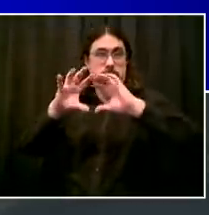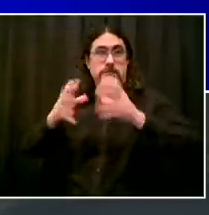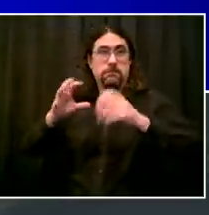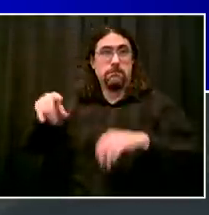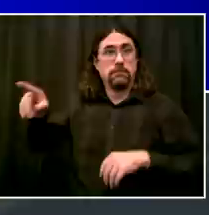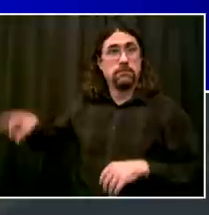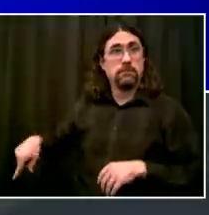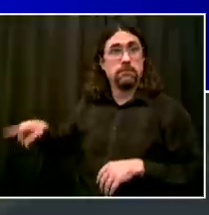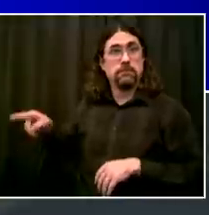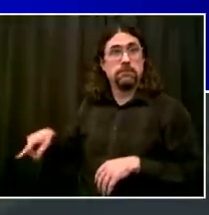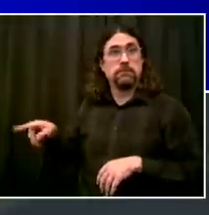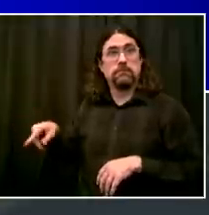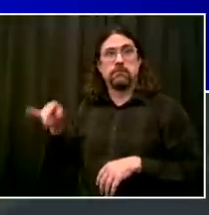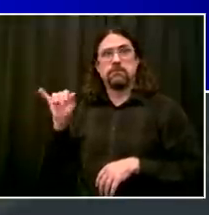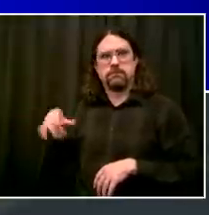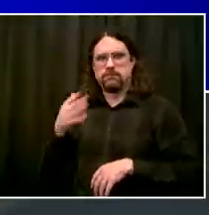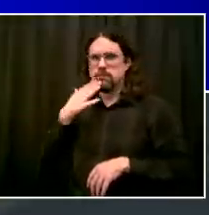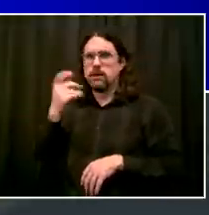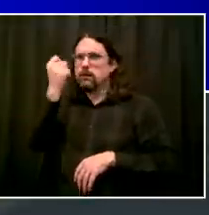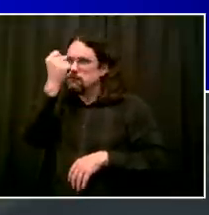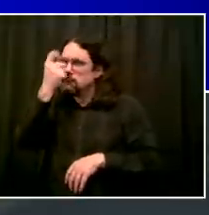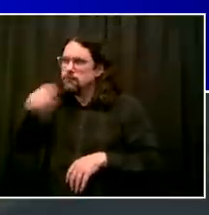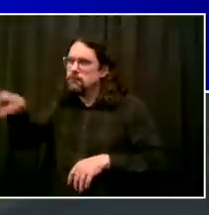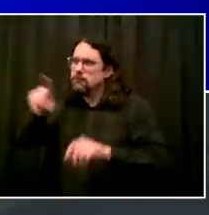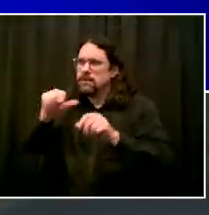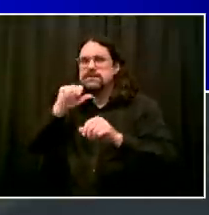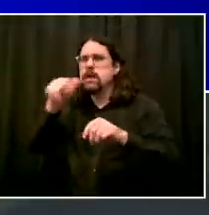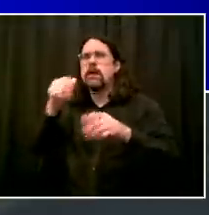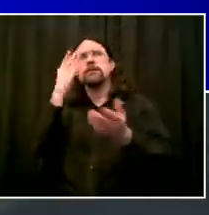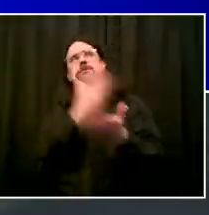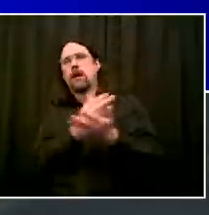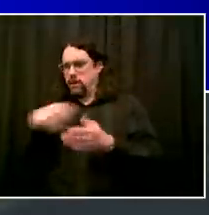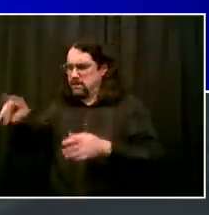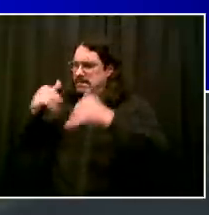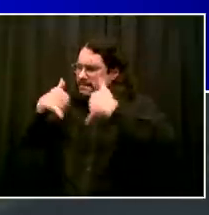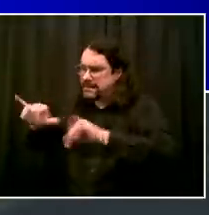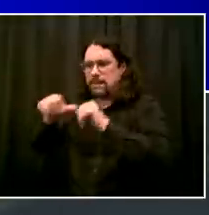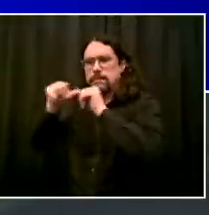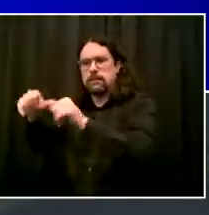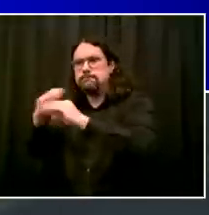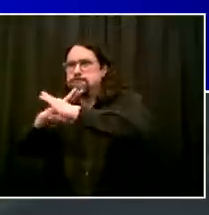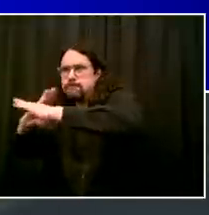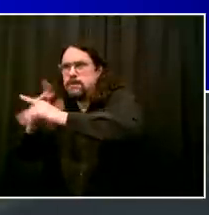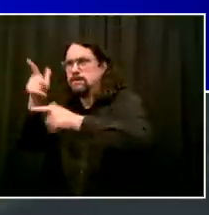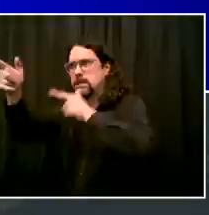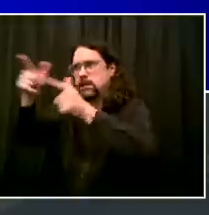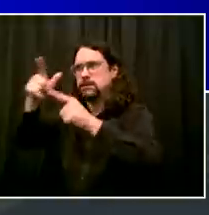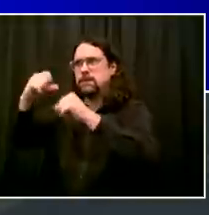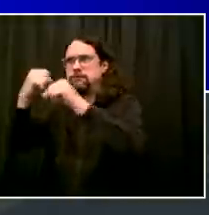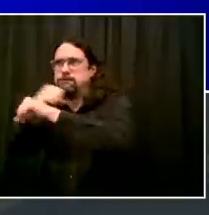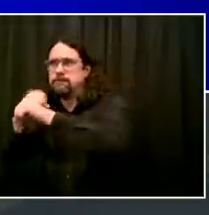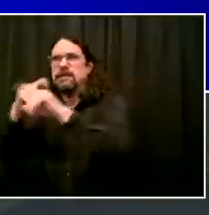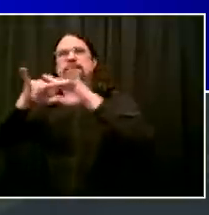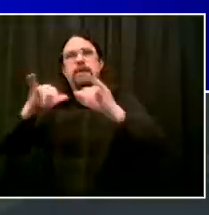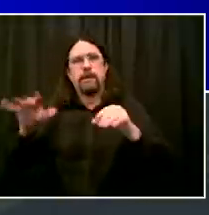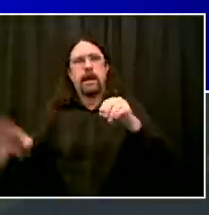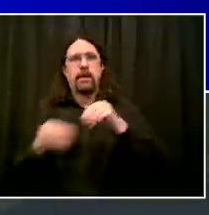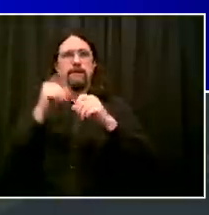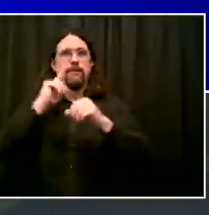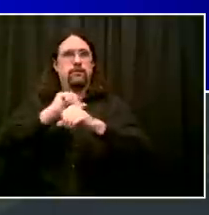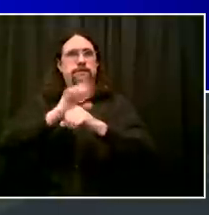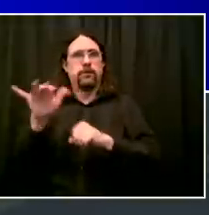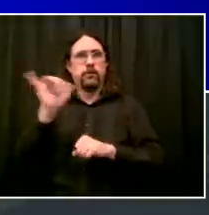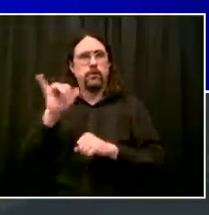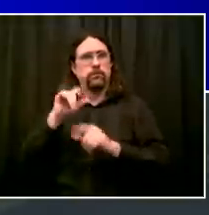new initiative that's going to expand your work further and help you save lives in a new and different way, and we're so, so appreciative for this partnership.